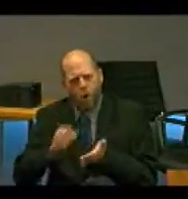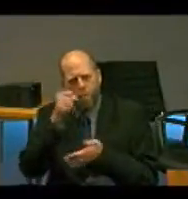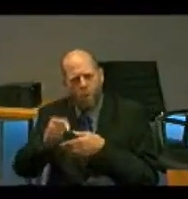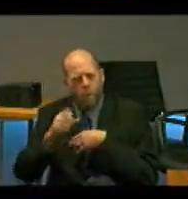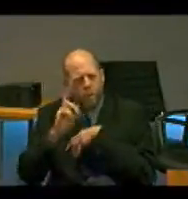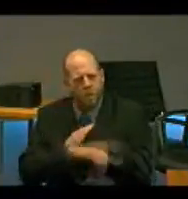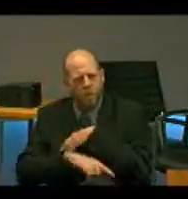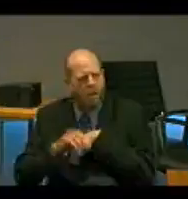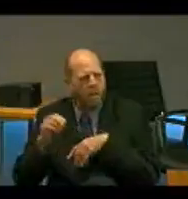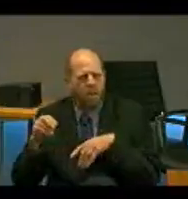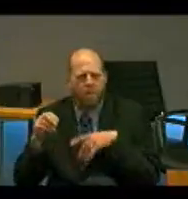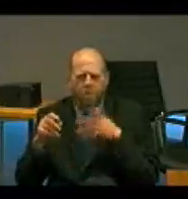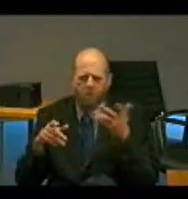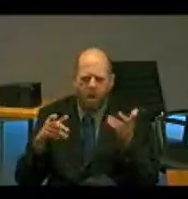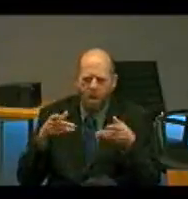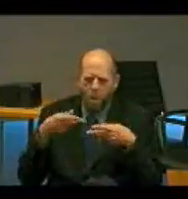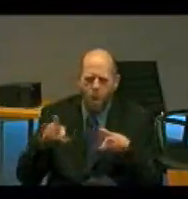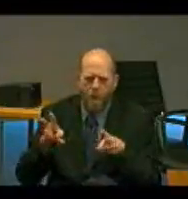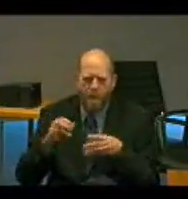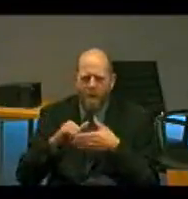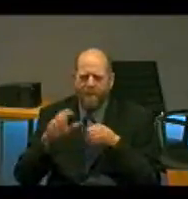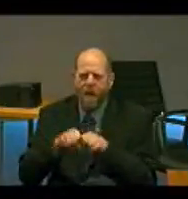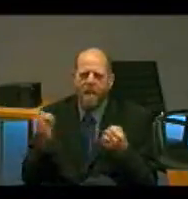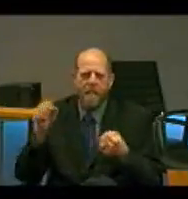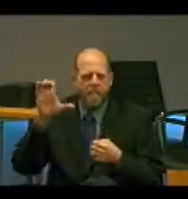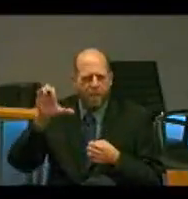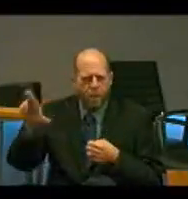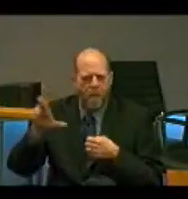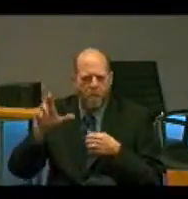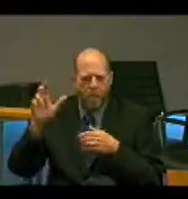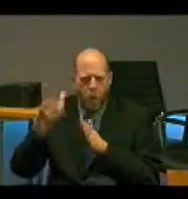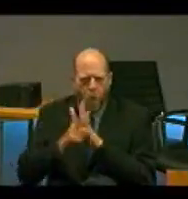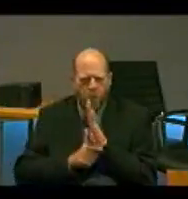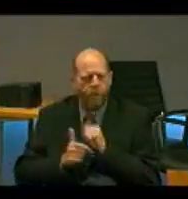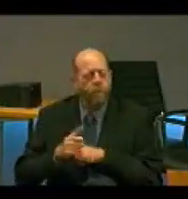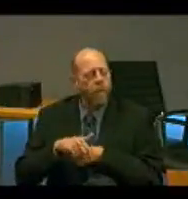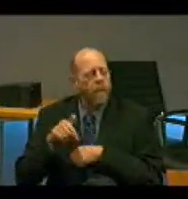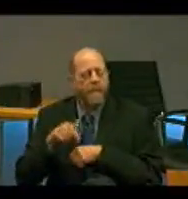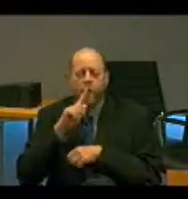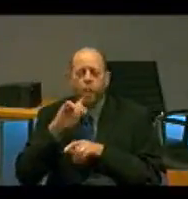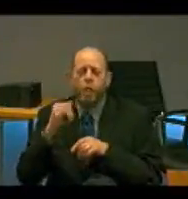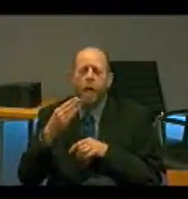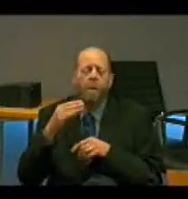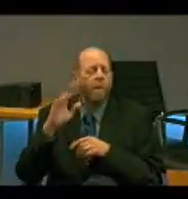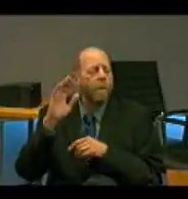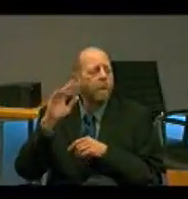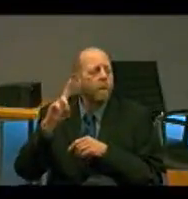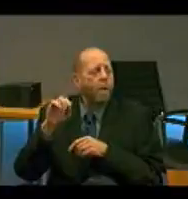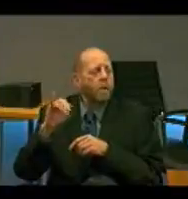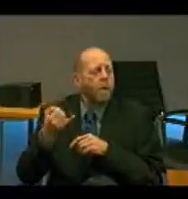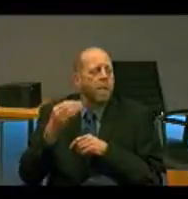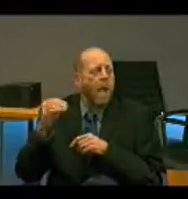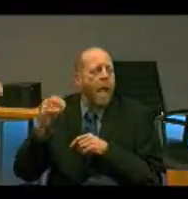in a discriminatory manner and violation of federal civil rights laws. It is the job of the Departments of Justice and